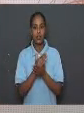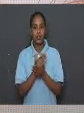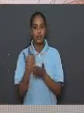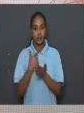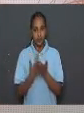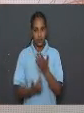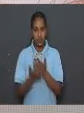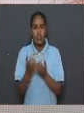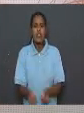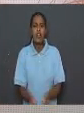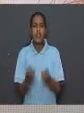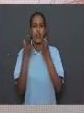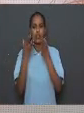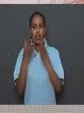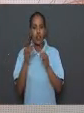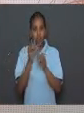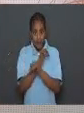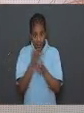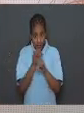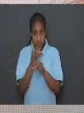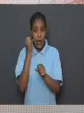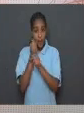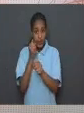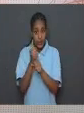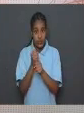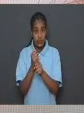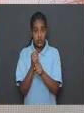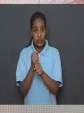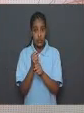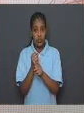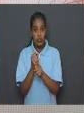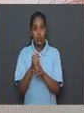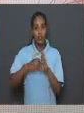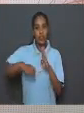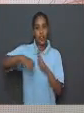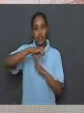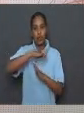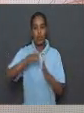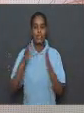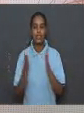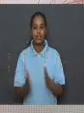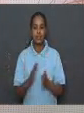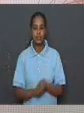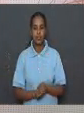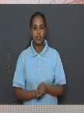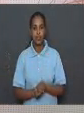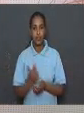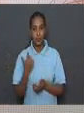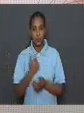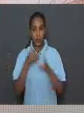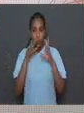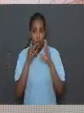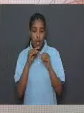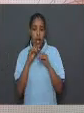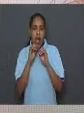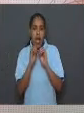discuss several industrial applications of electrolysis. We will talk about how